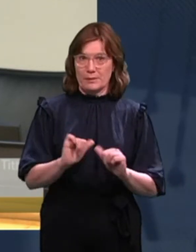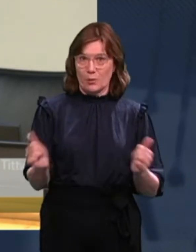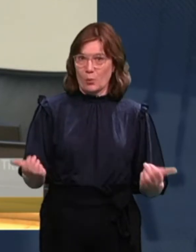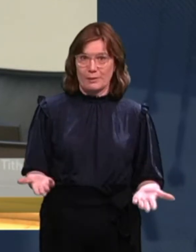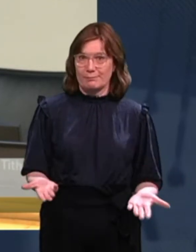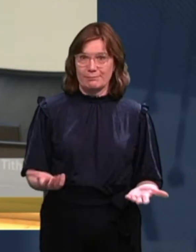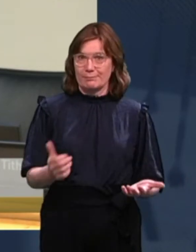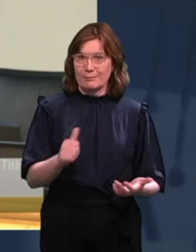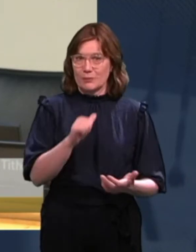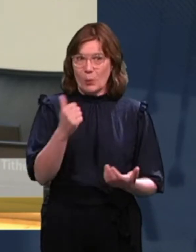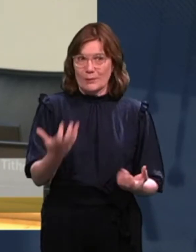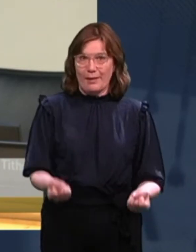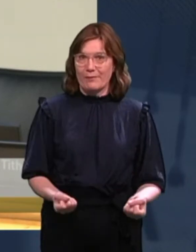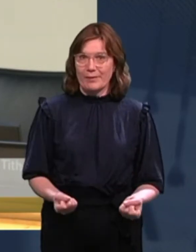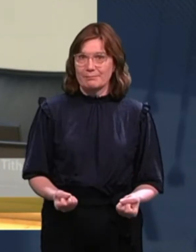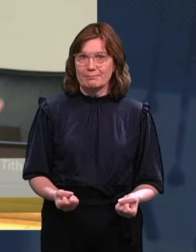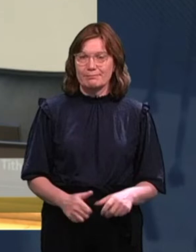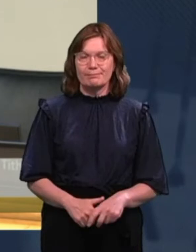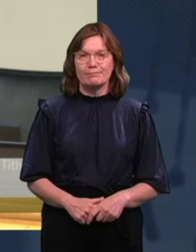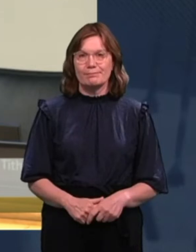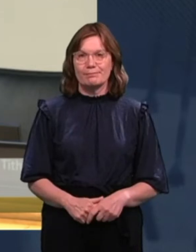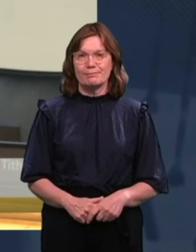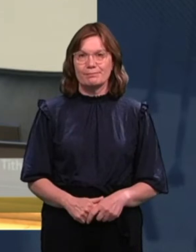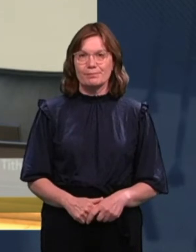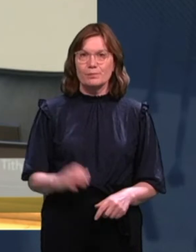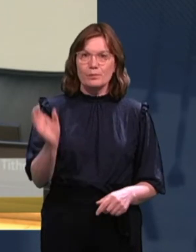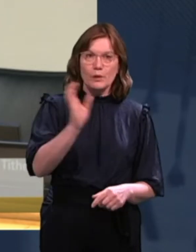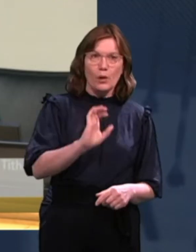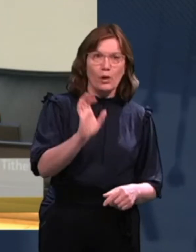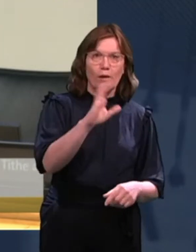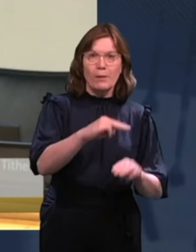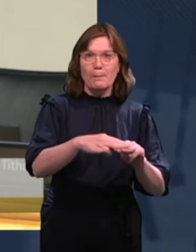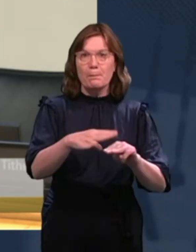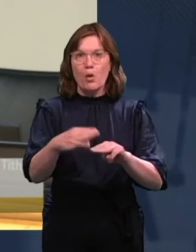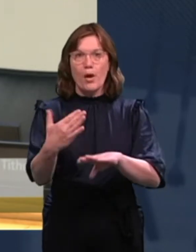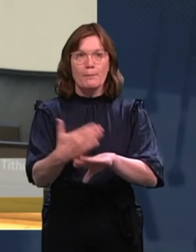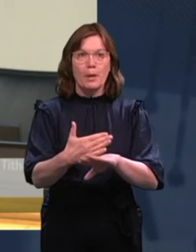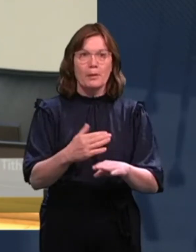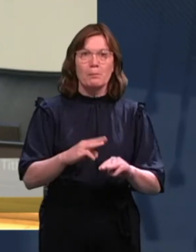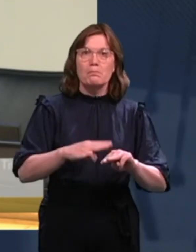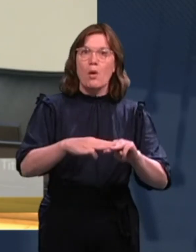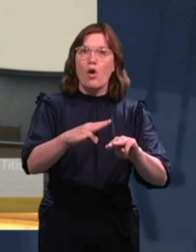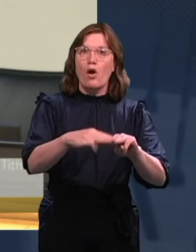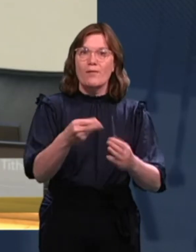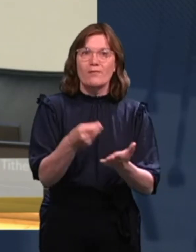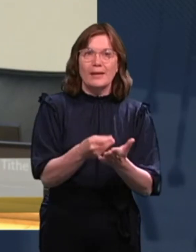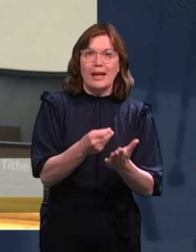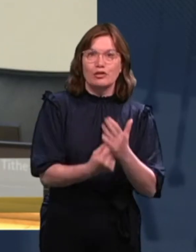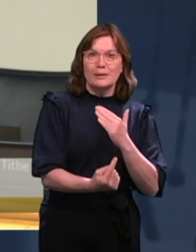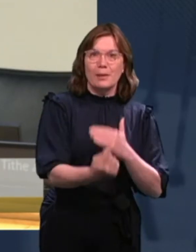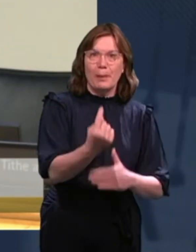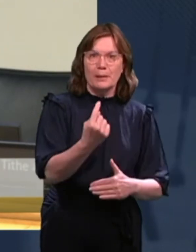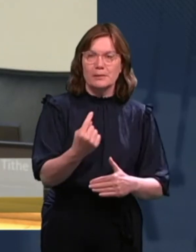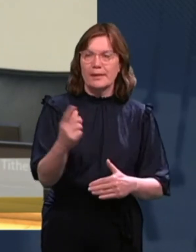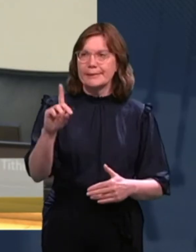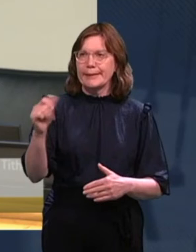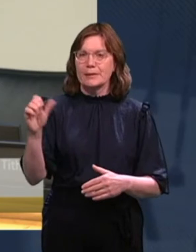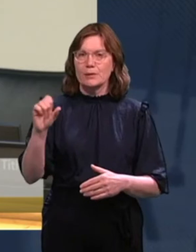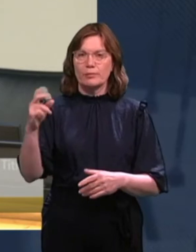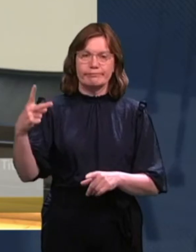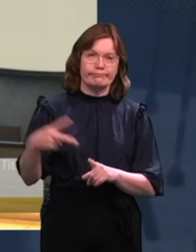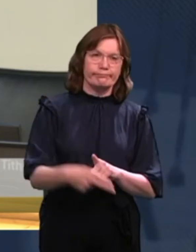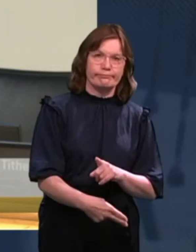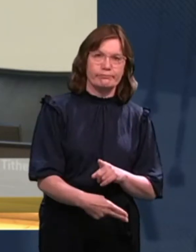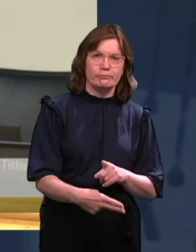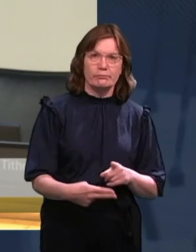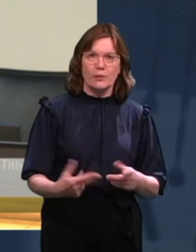said, Stephen and Anthony touched on it. When you try and seek more employment or more financial independence, then your payments are cut. That's the thing that